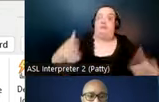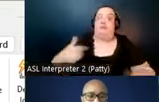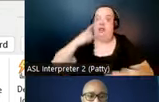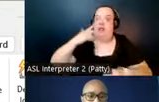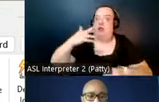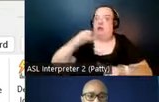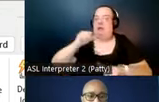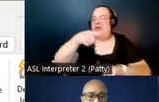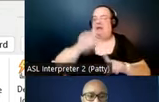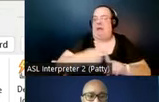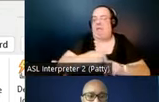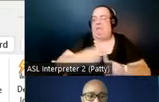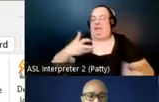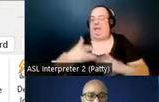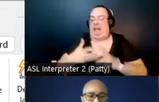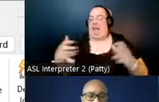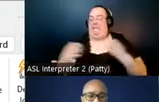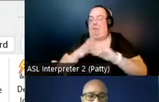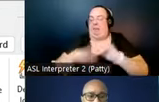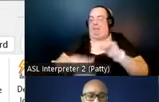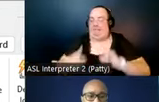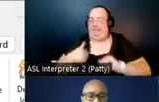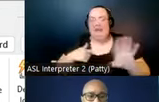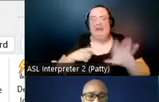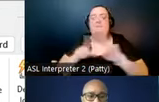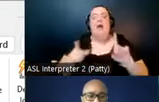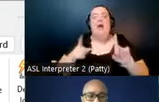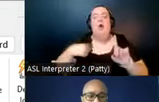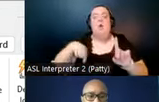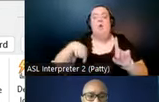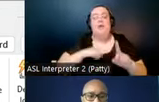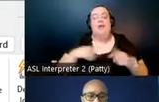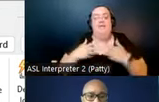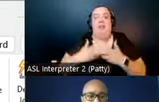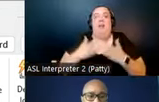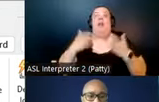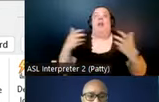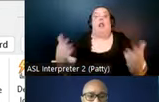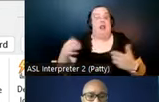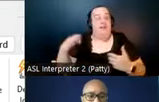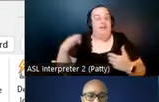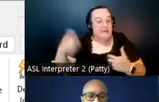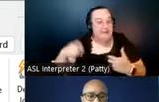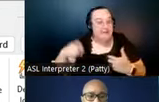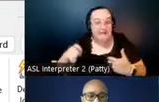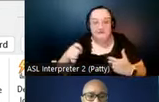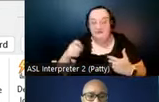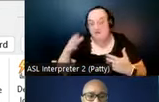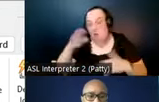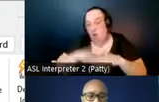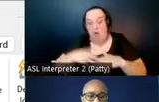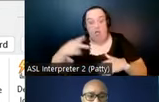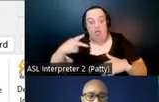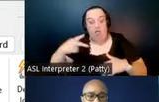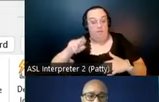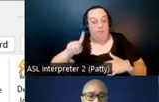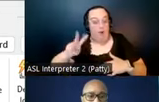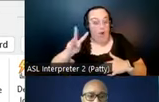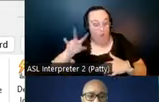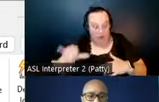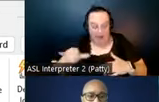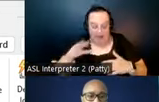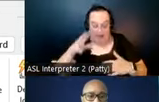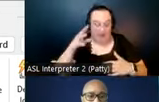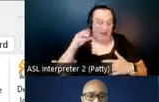more detail, but you know, we have a lot of needs along the parkway. And